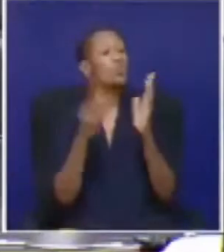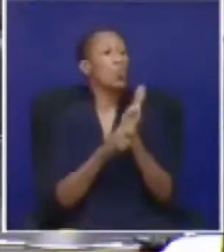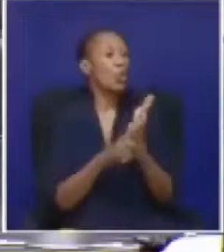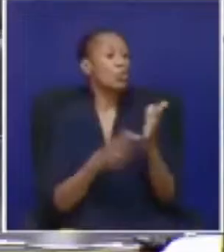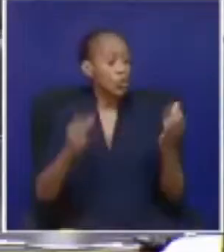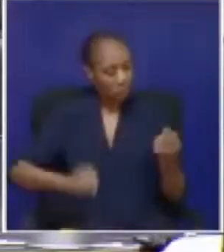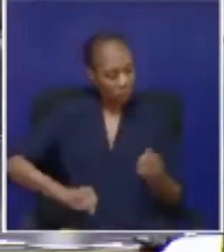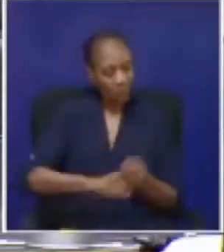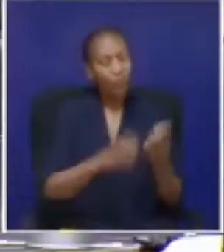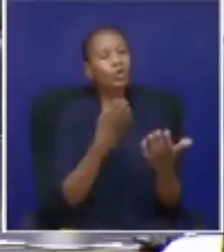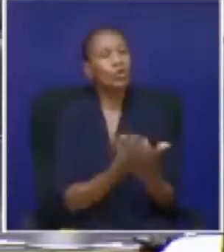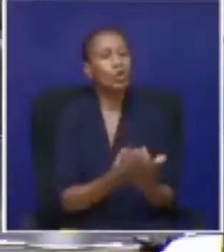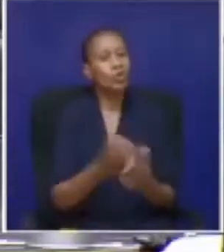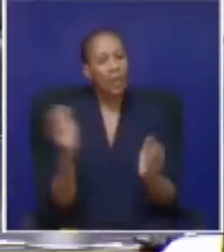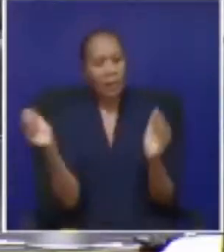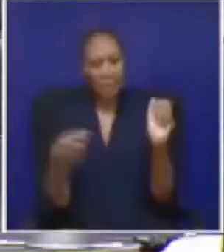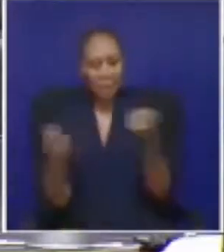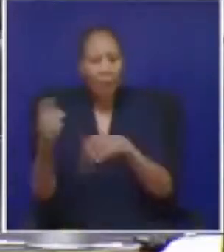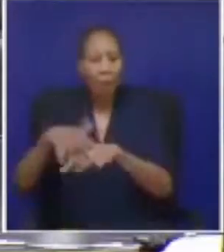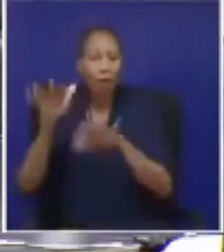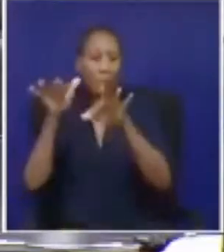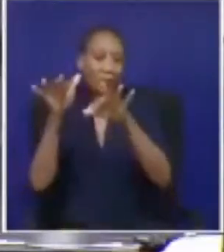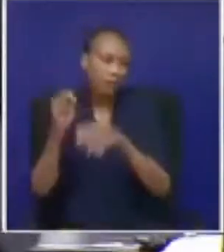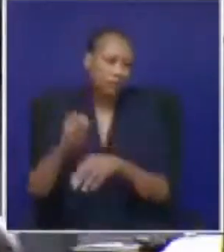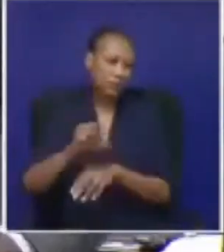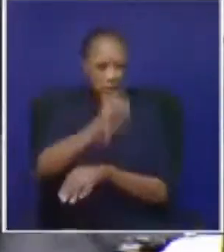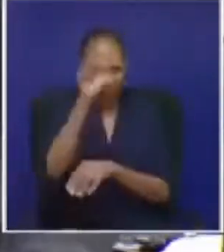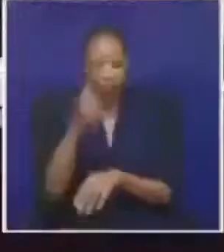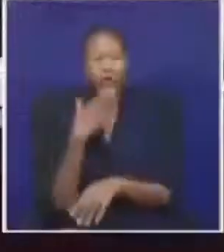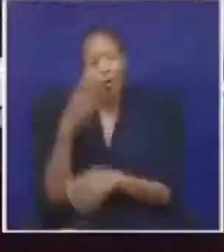the economy and create jobs for poor South Africans? I thank you.